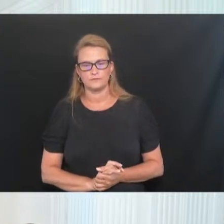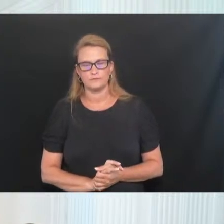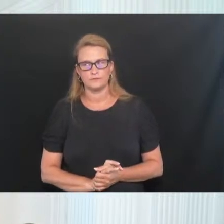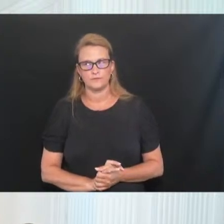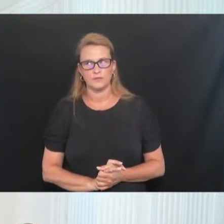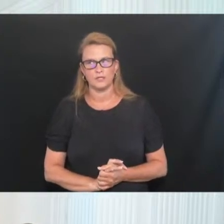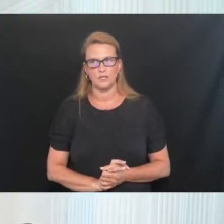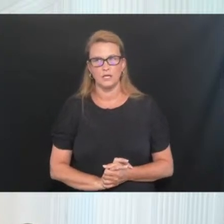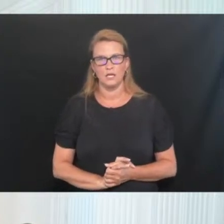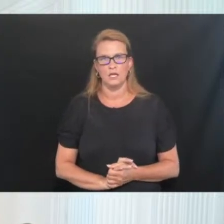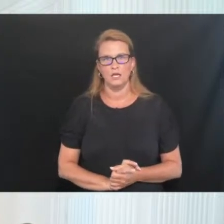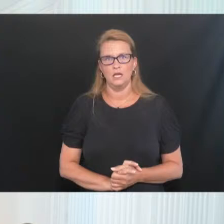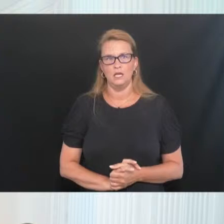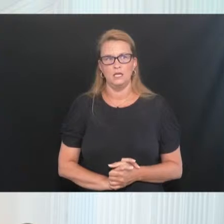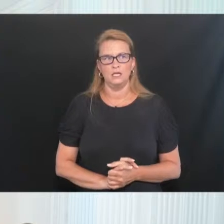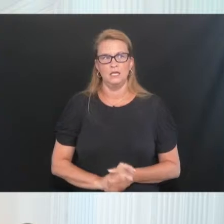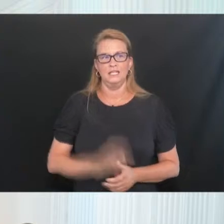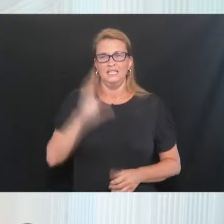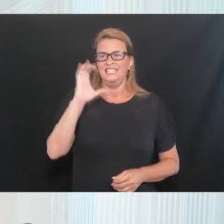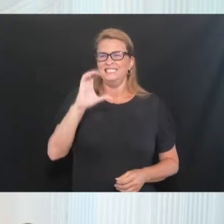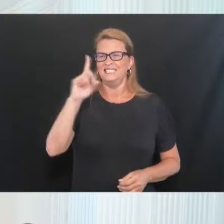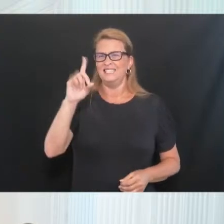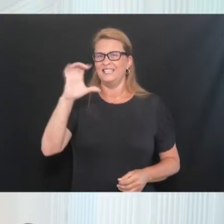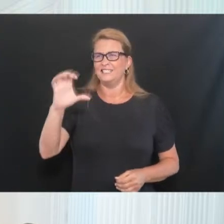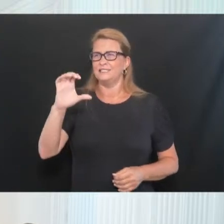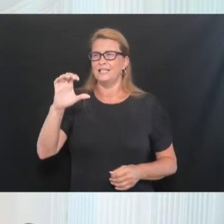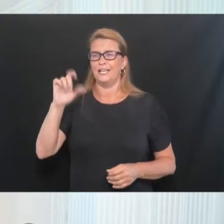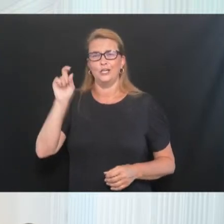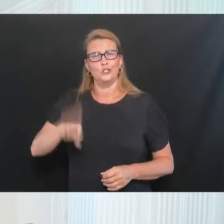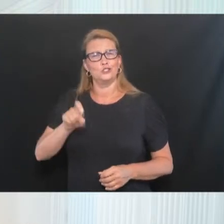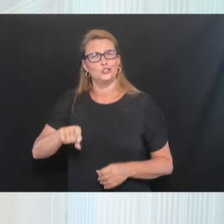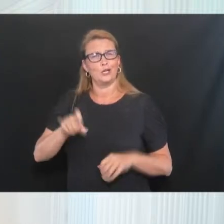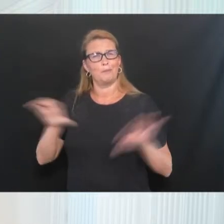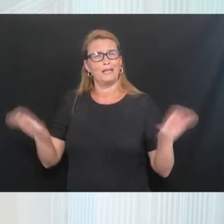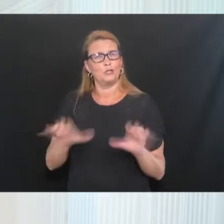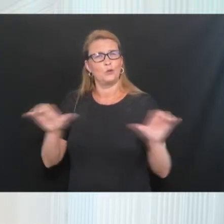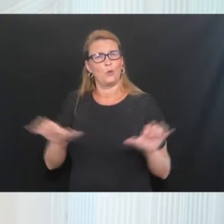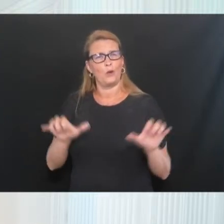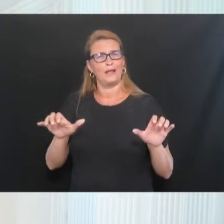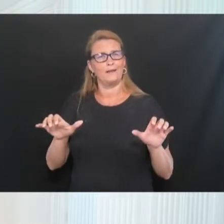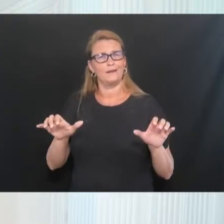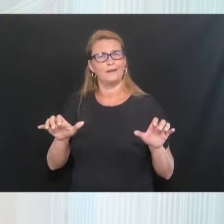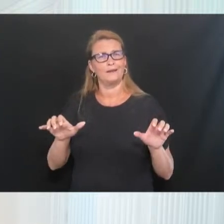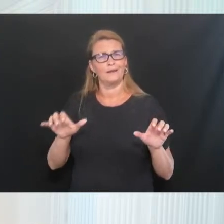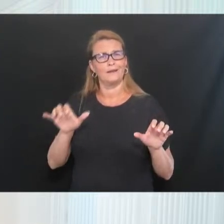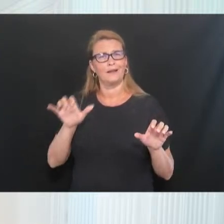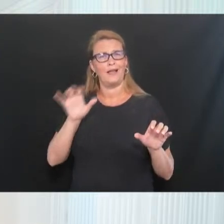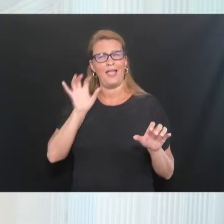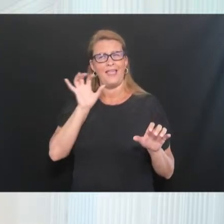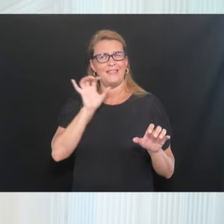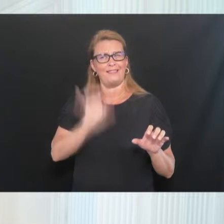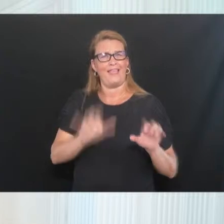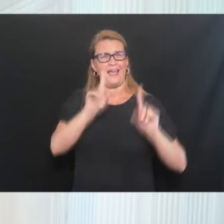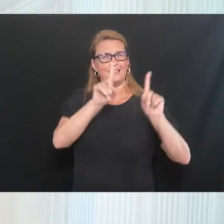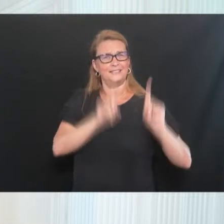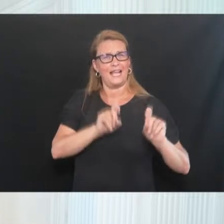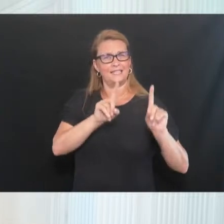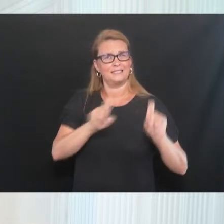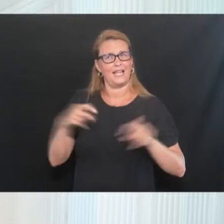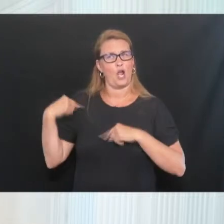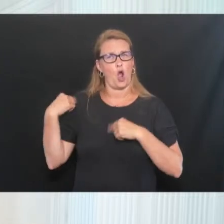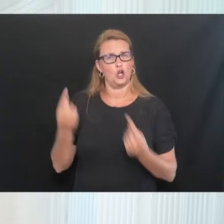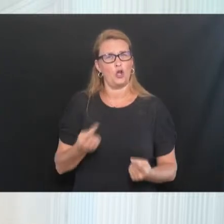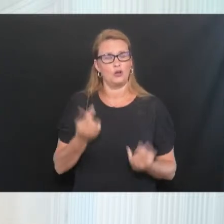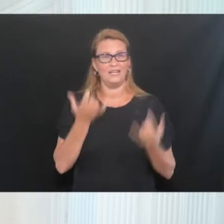like something that the Centers for Disease Control should have been doing all along. And now you're doing it on your